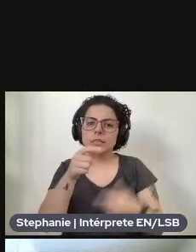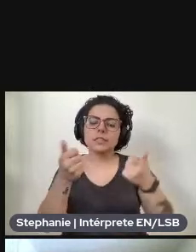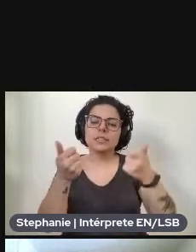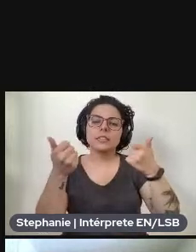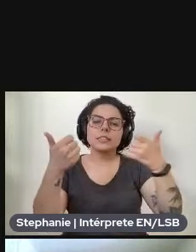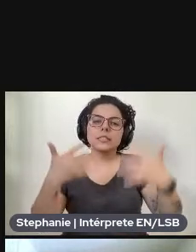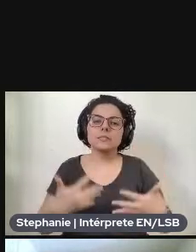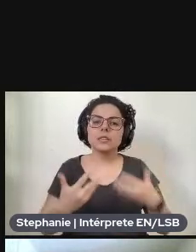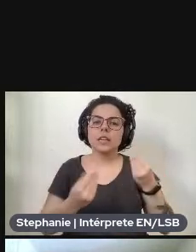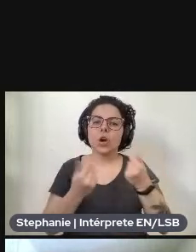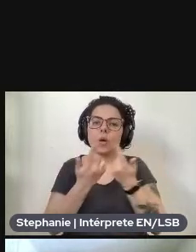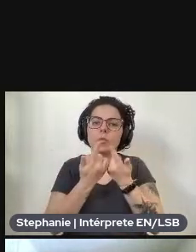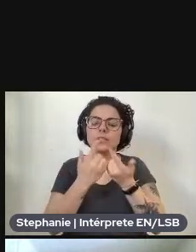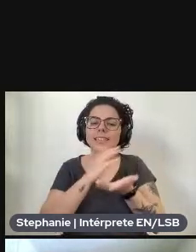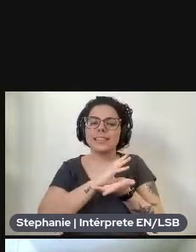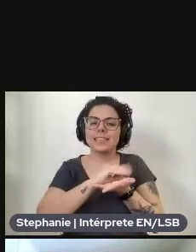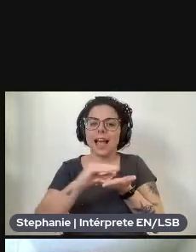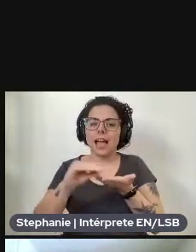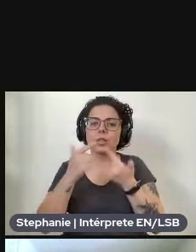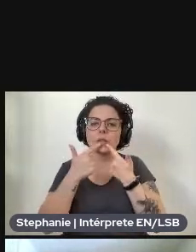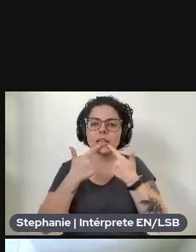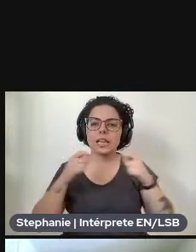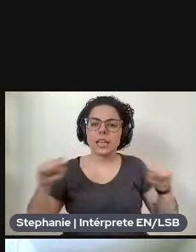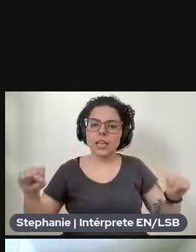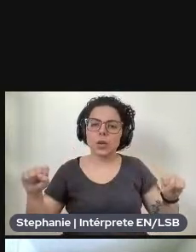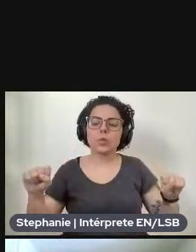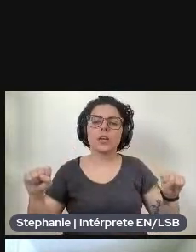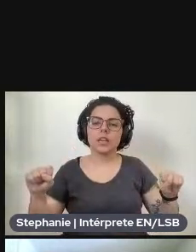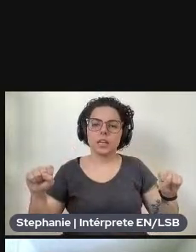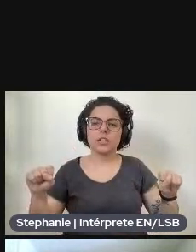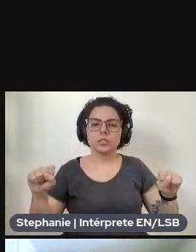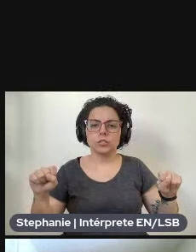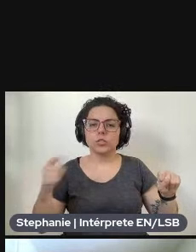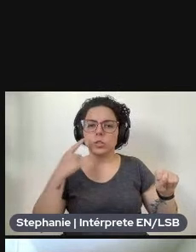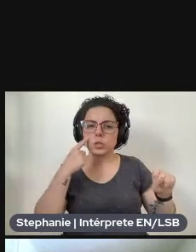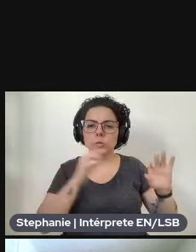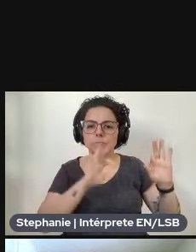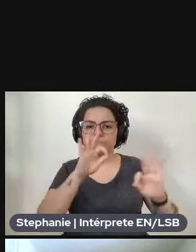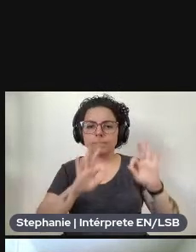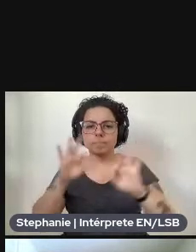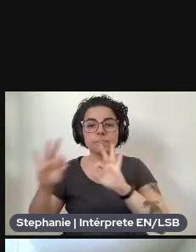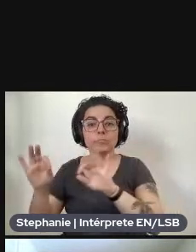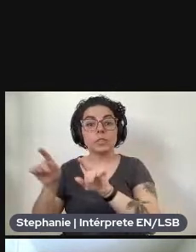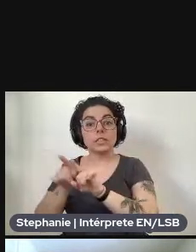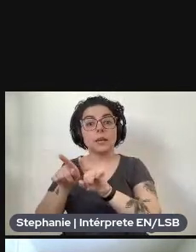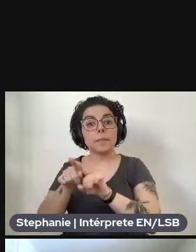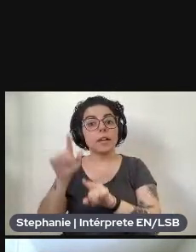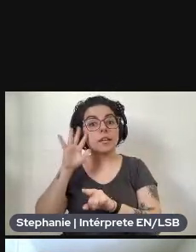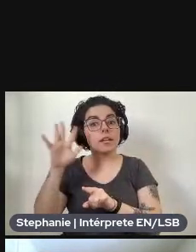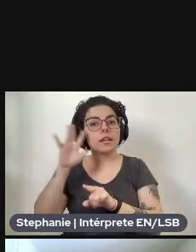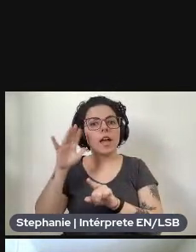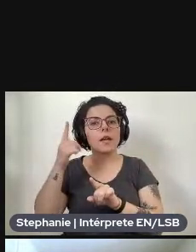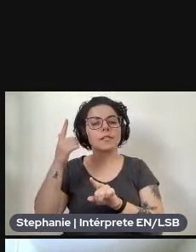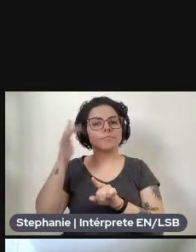of linguistic data as well as the claims and predictions derived from these data rigorous and